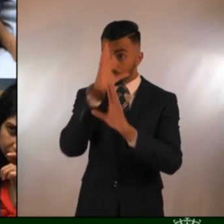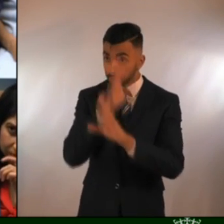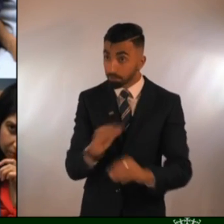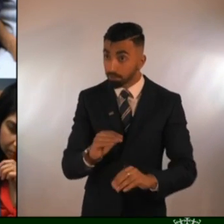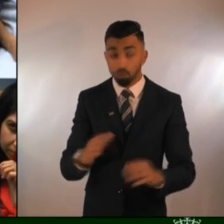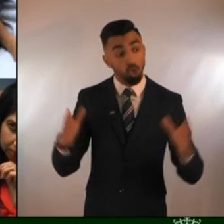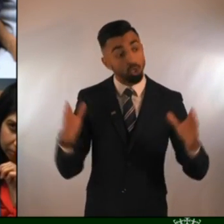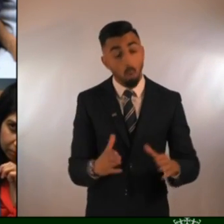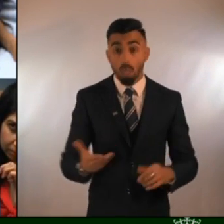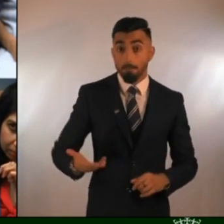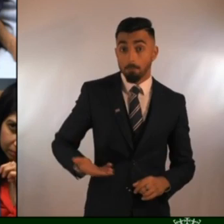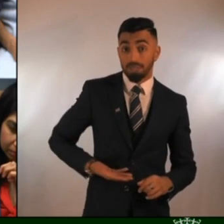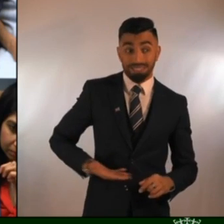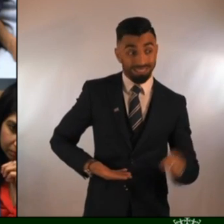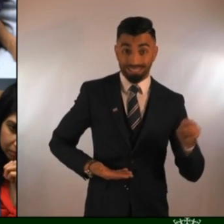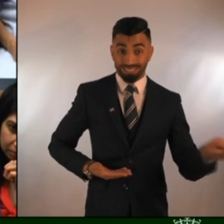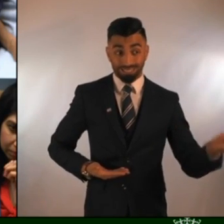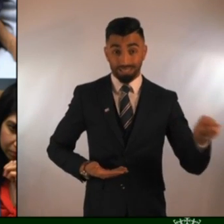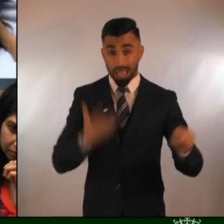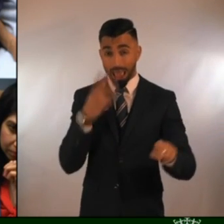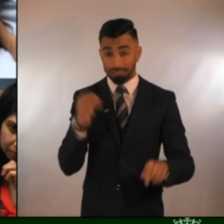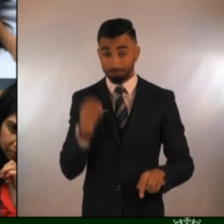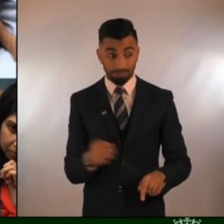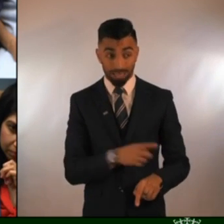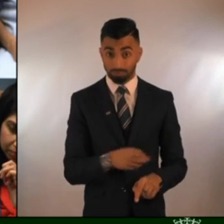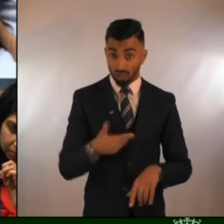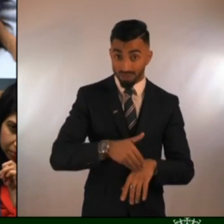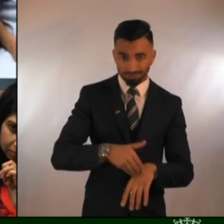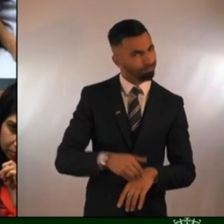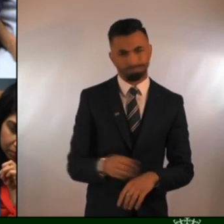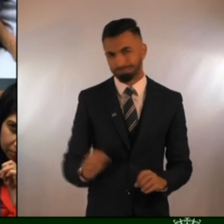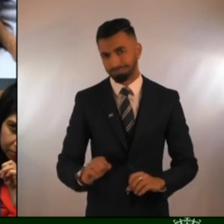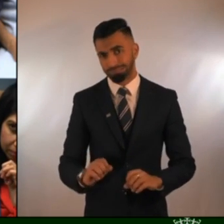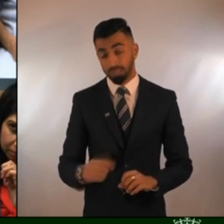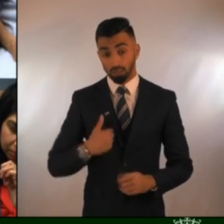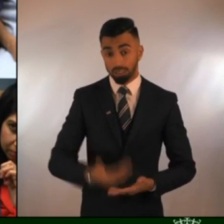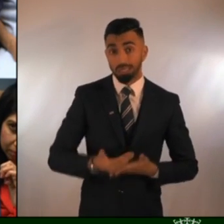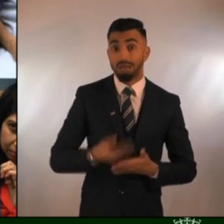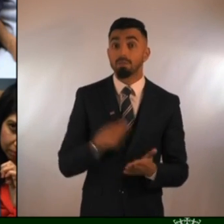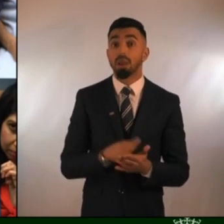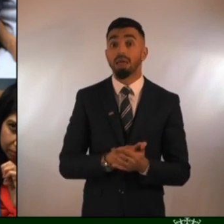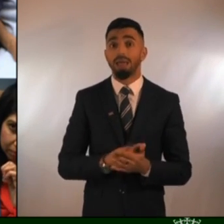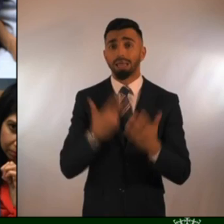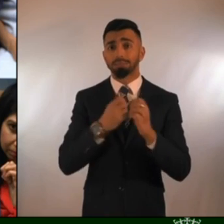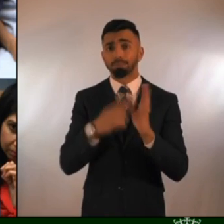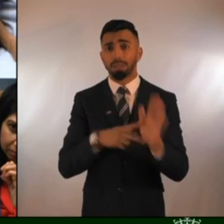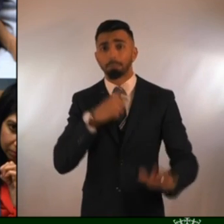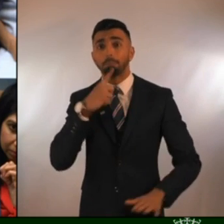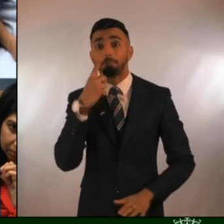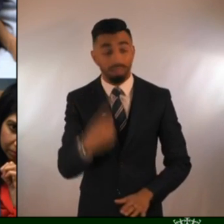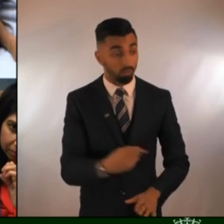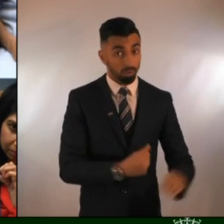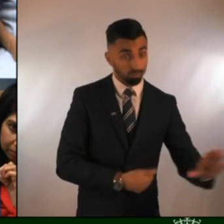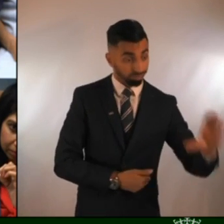Those reforms save £6 billion over the next 5 years, and I'm giving almost all of that money straight back to business through